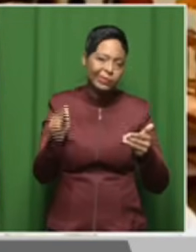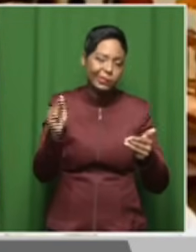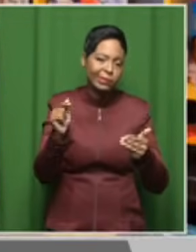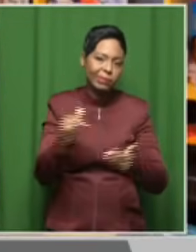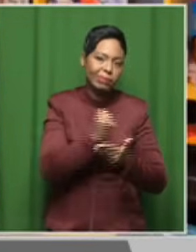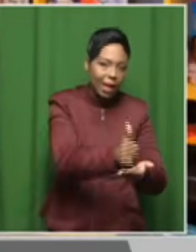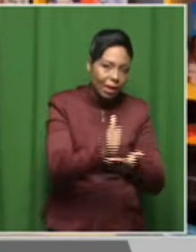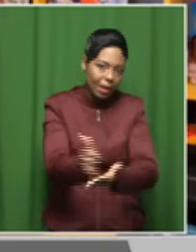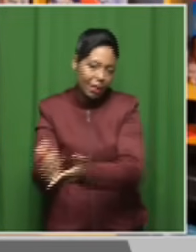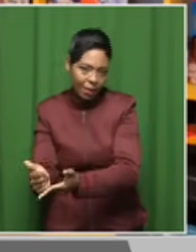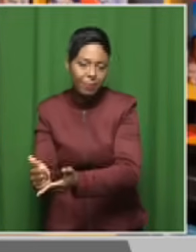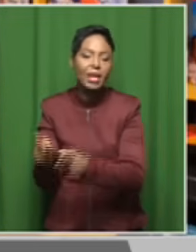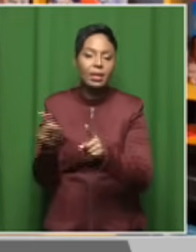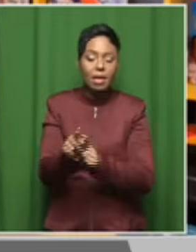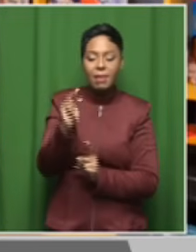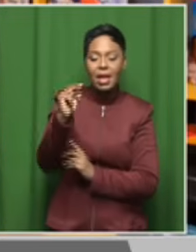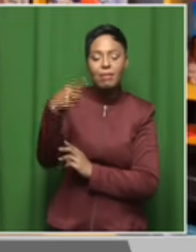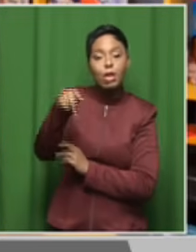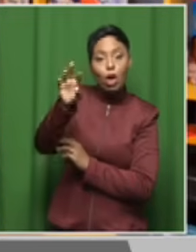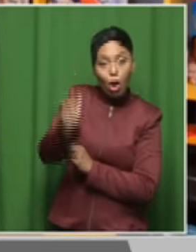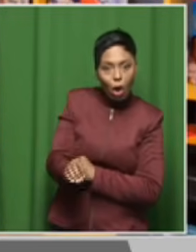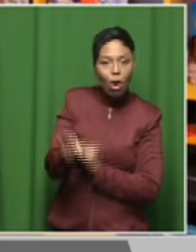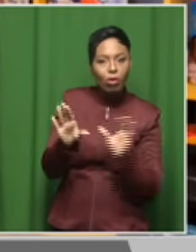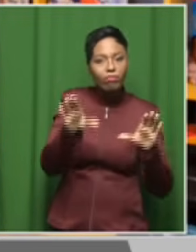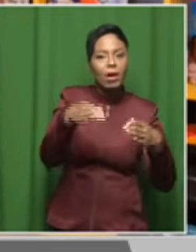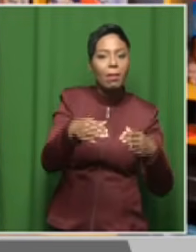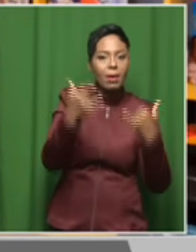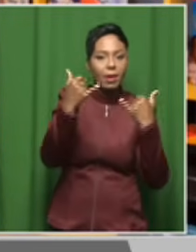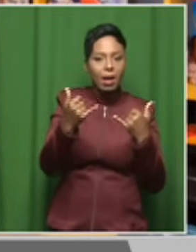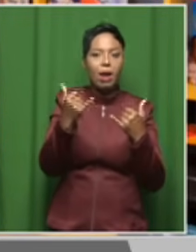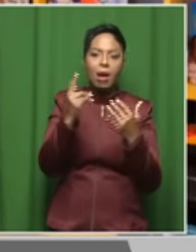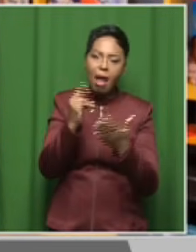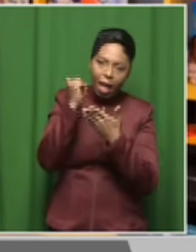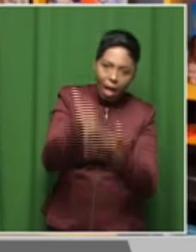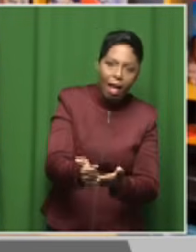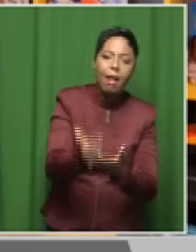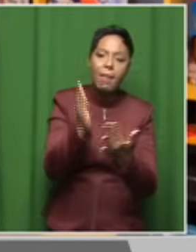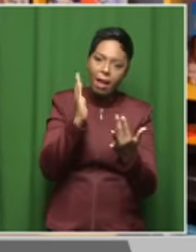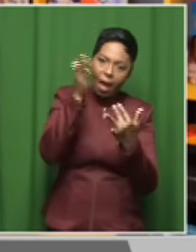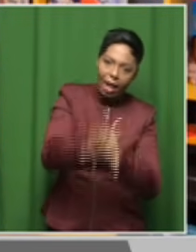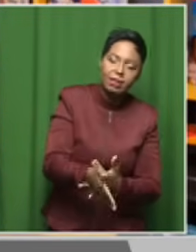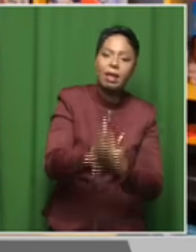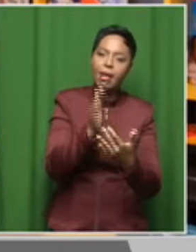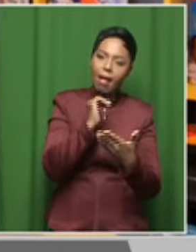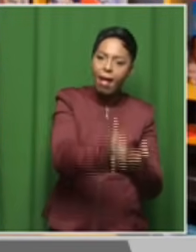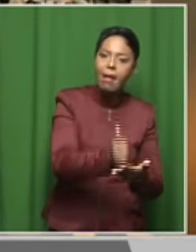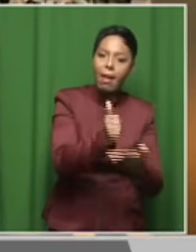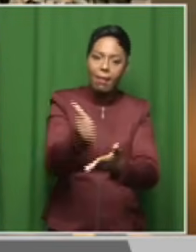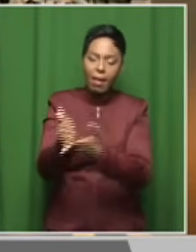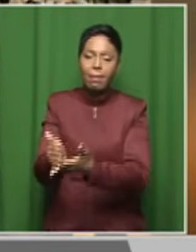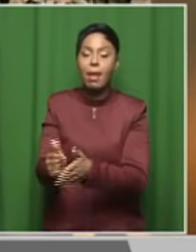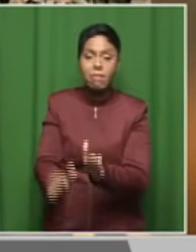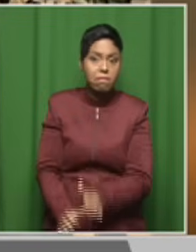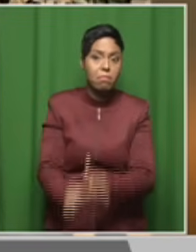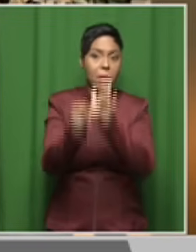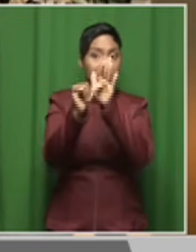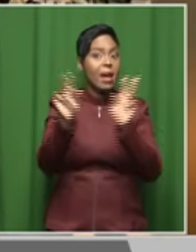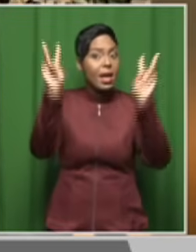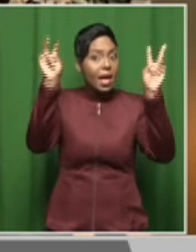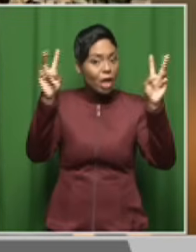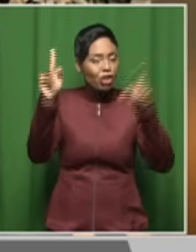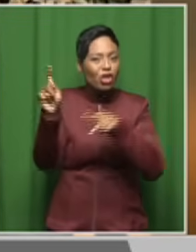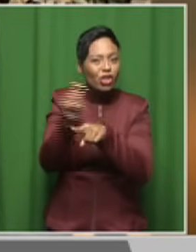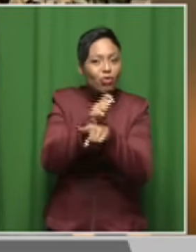where NPOs continue to fill that gap coming in. And there are critical issues here, the